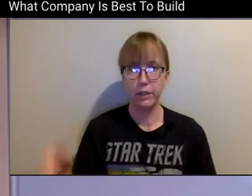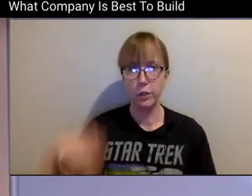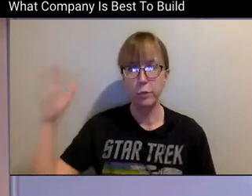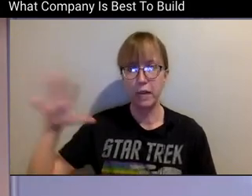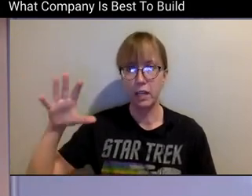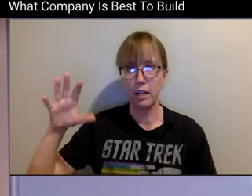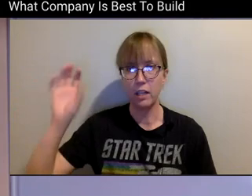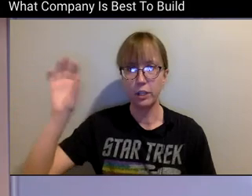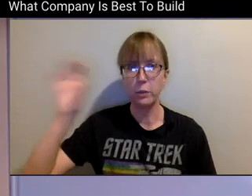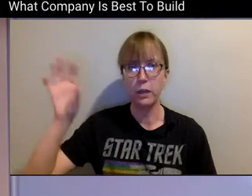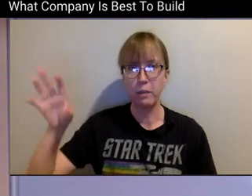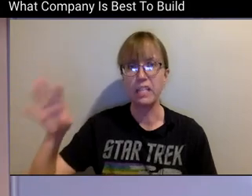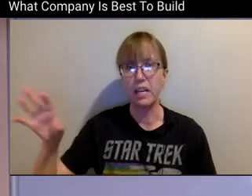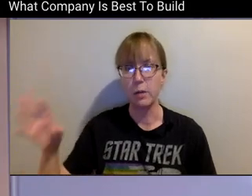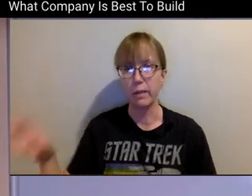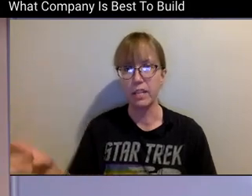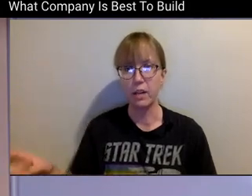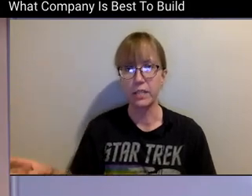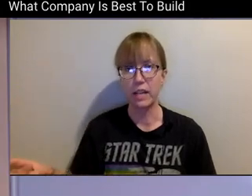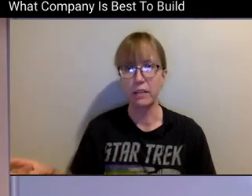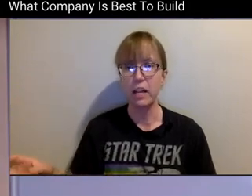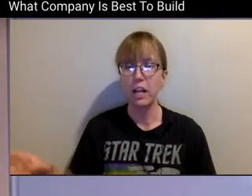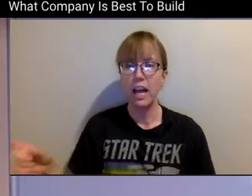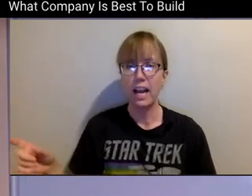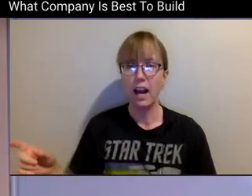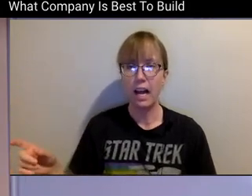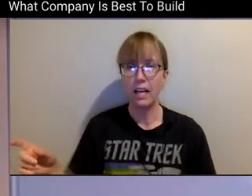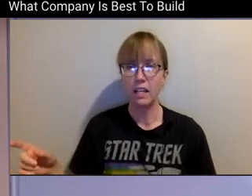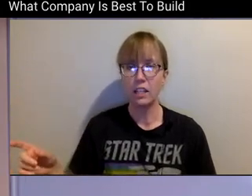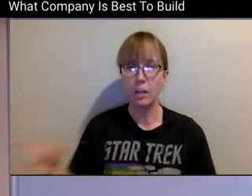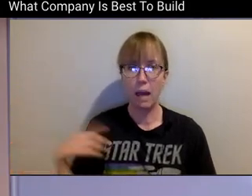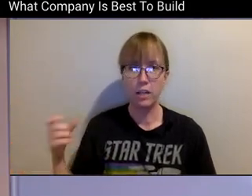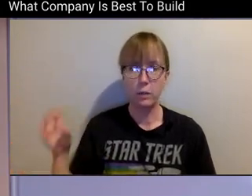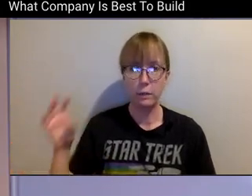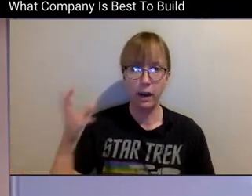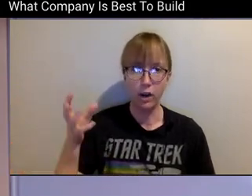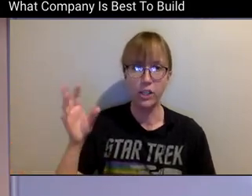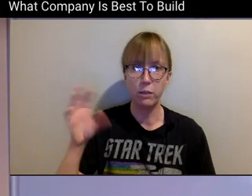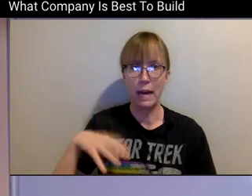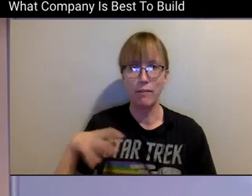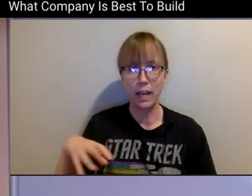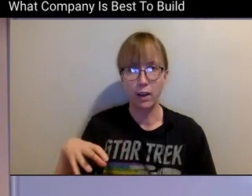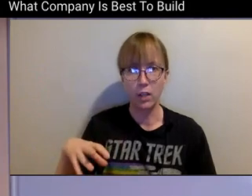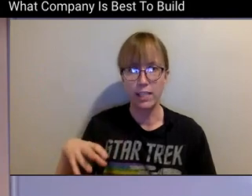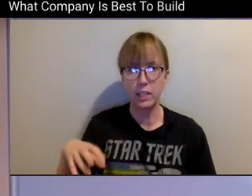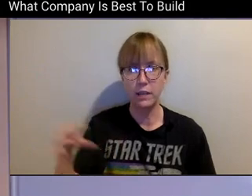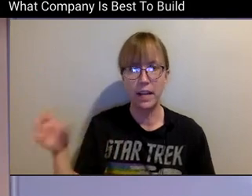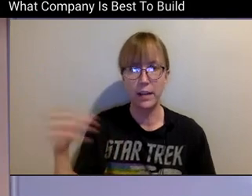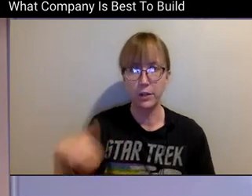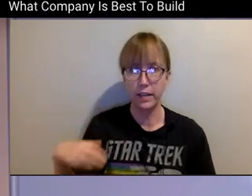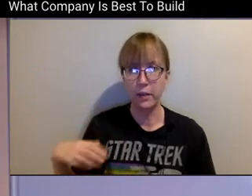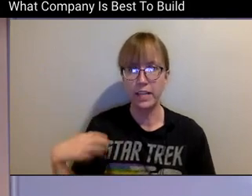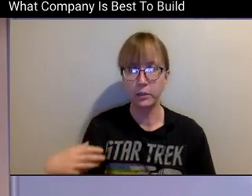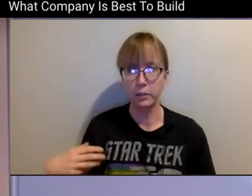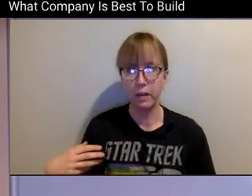month, so you can maintain your $1 million salary. And I could imagine it would be hard to have that knowledge that